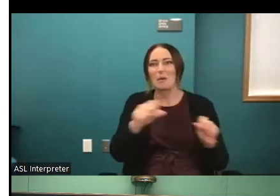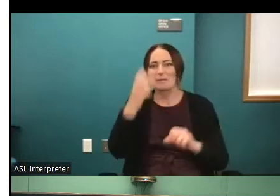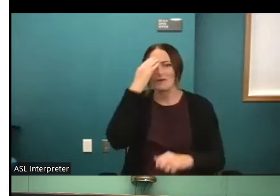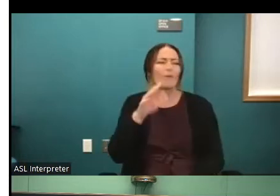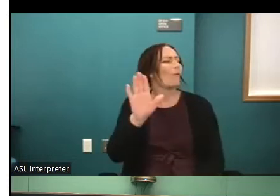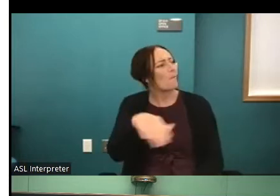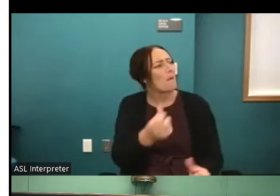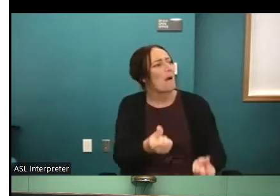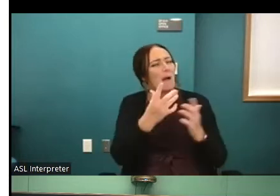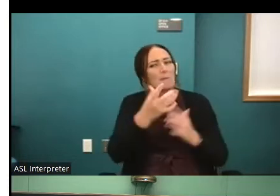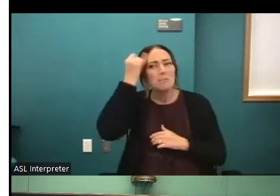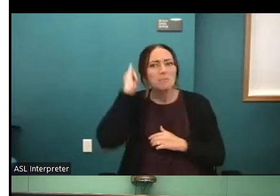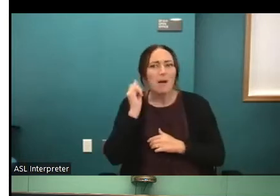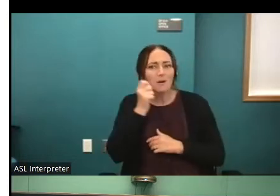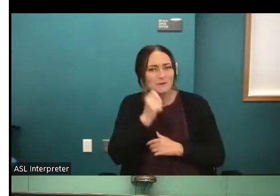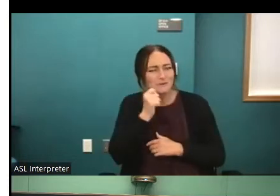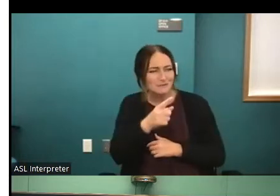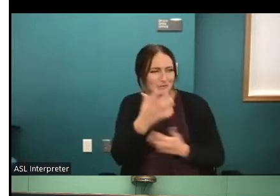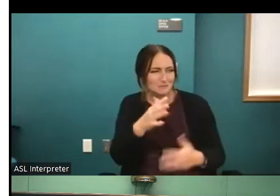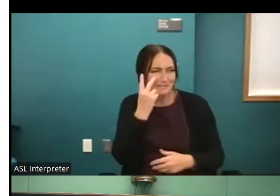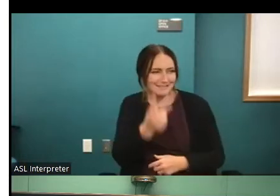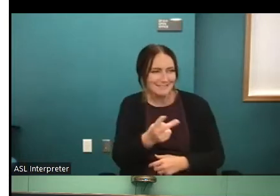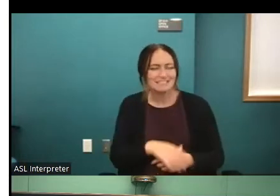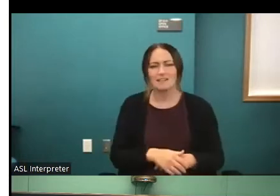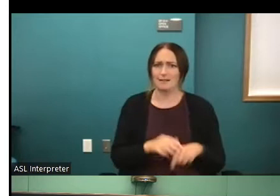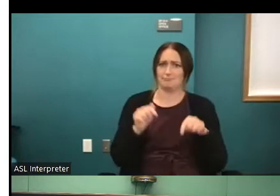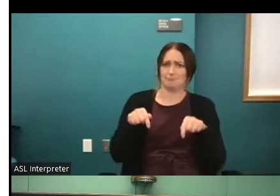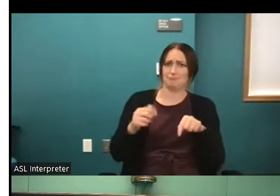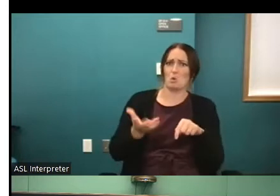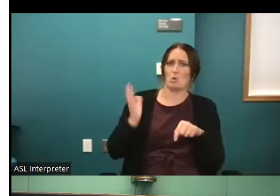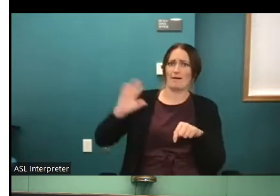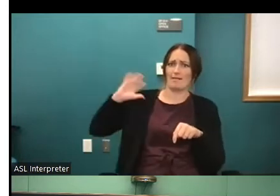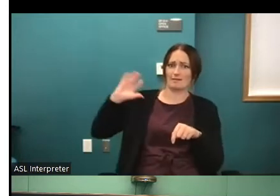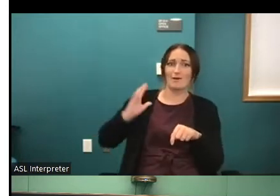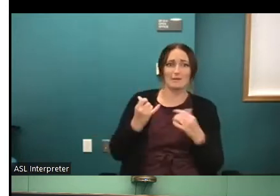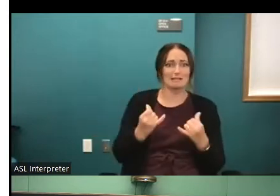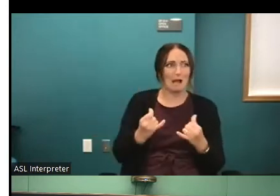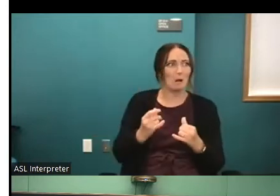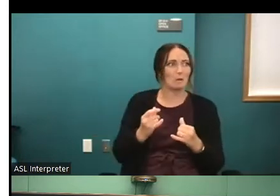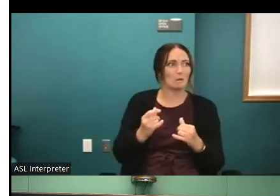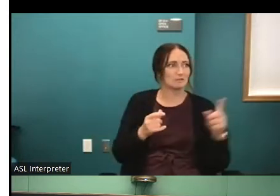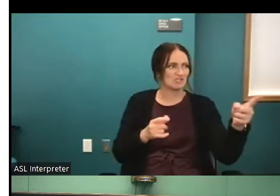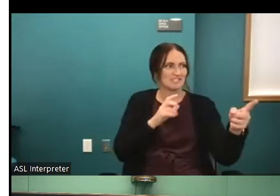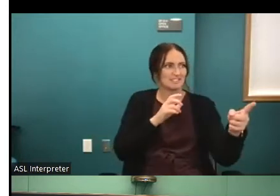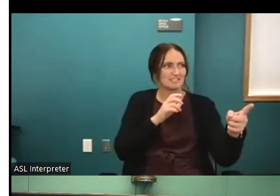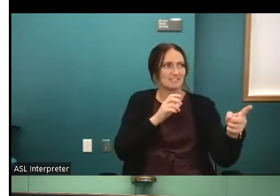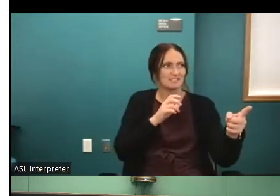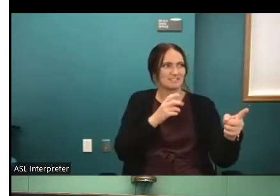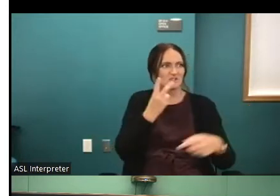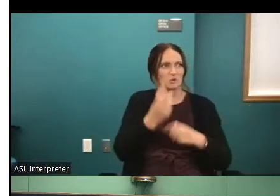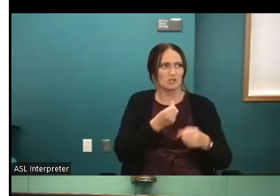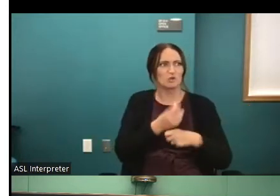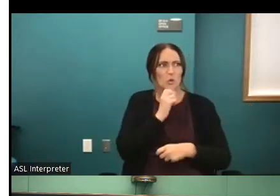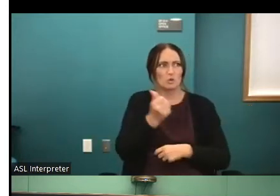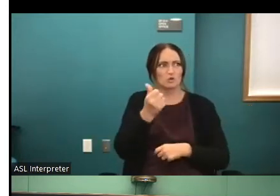blonde girls have you seen though? And this was a little while ago, so she's a little bigger than this now. Not for your help. Yeah.